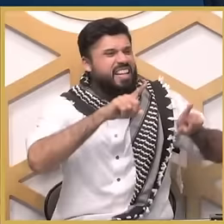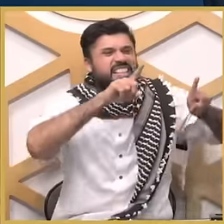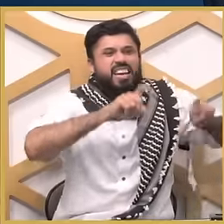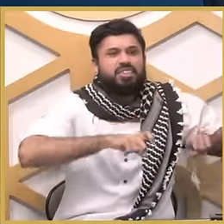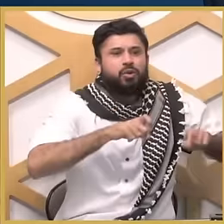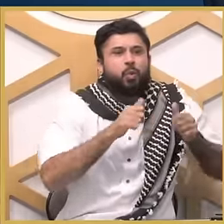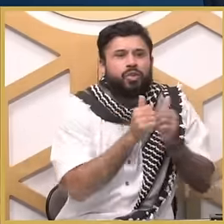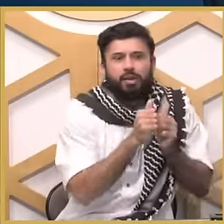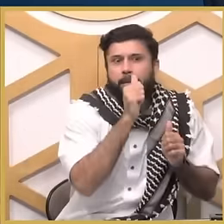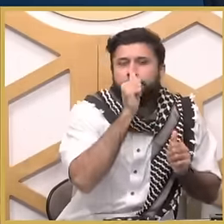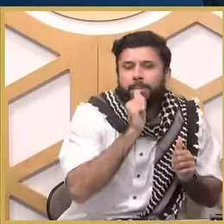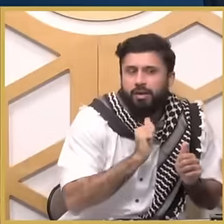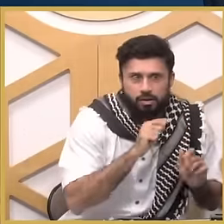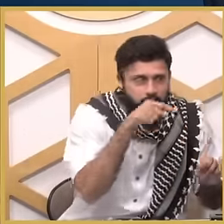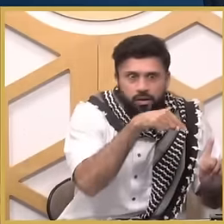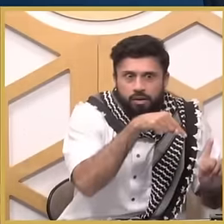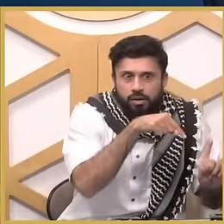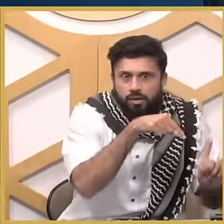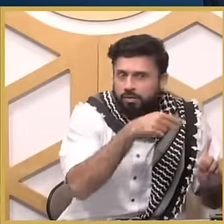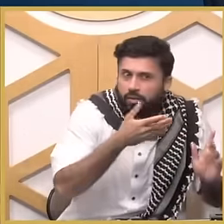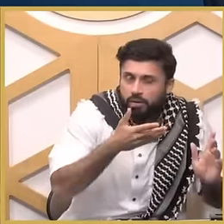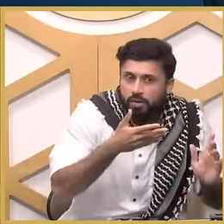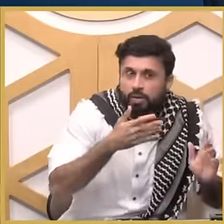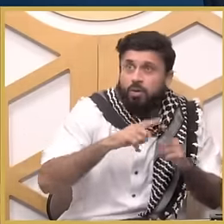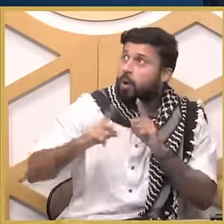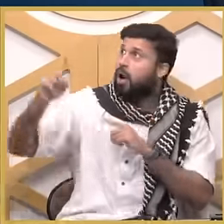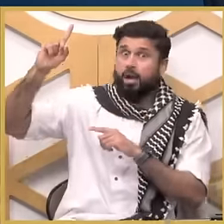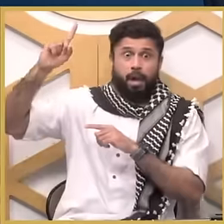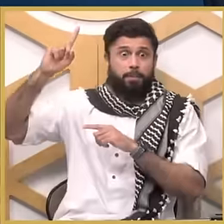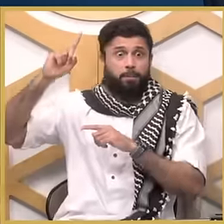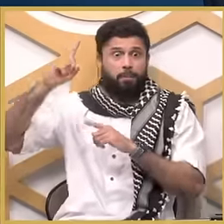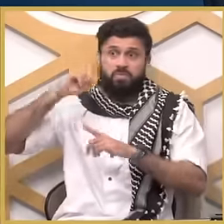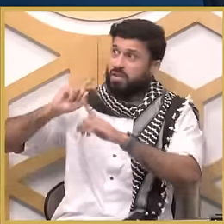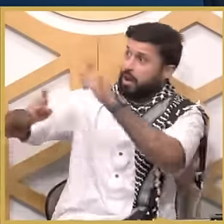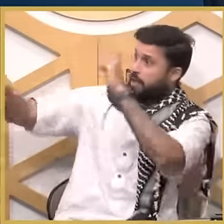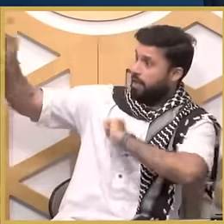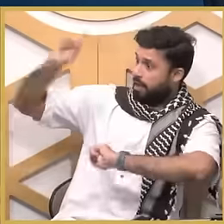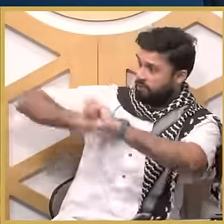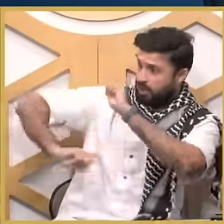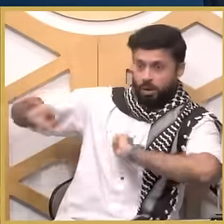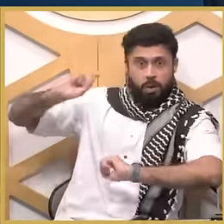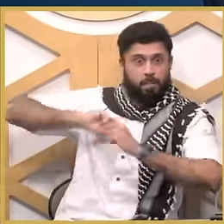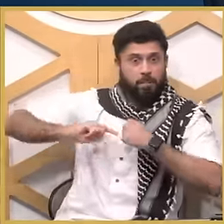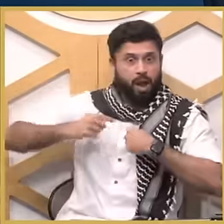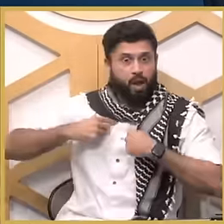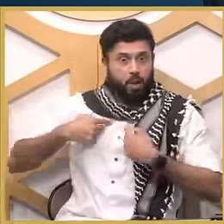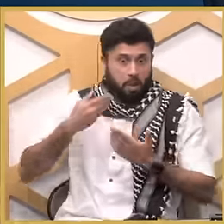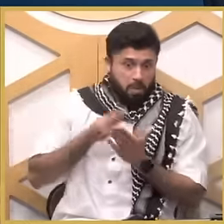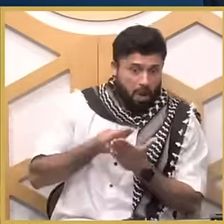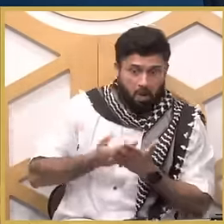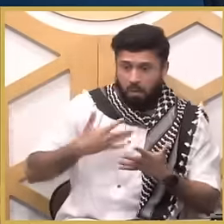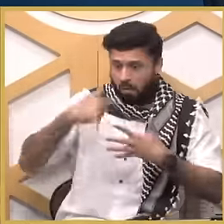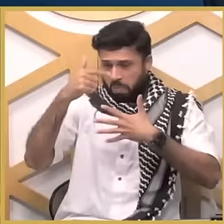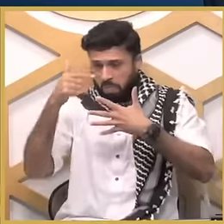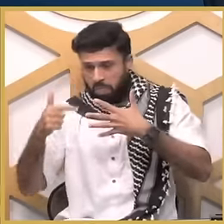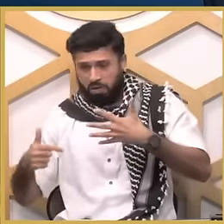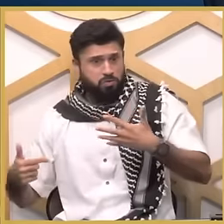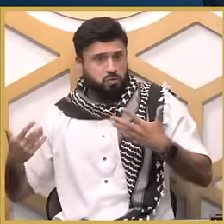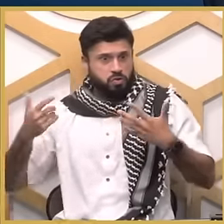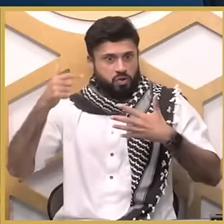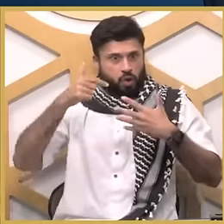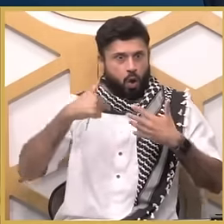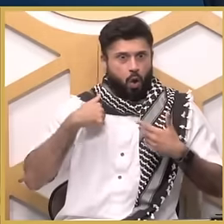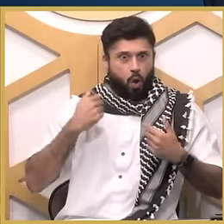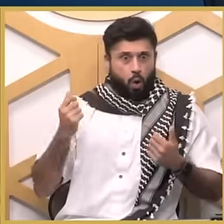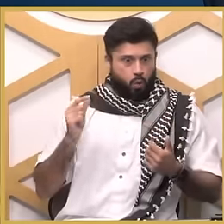part? I mean, if Allah subhanahu wa ta'ala, may Allah protect us all, Ya Rabbil Alameen, if we were subjugated to the same test that they're going through, probably we'll fail